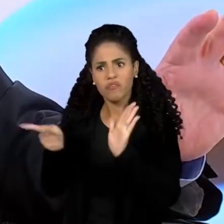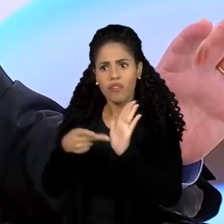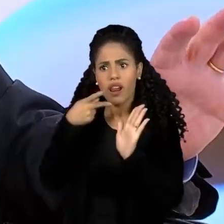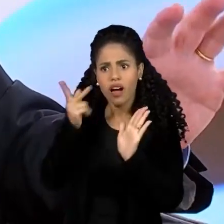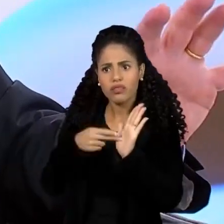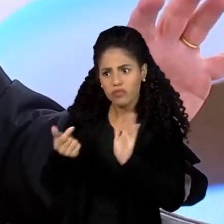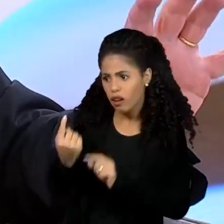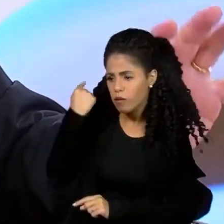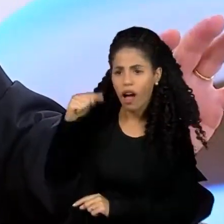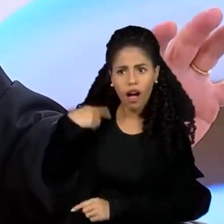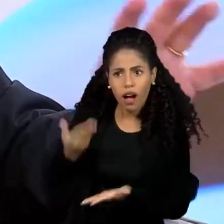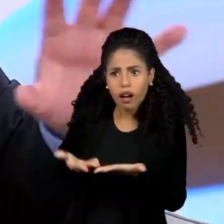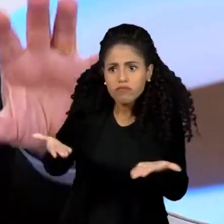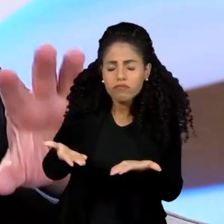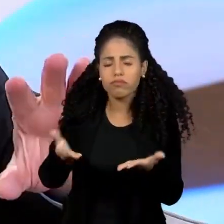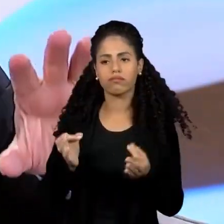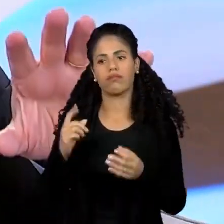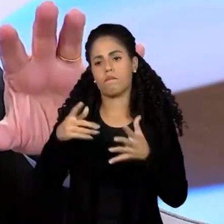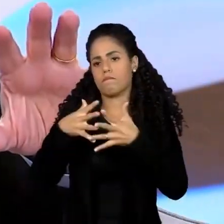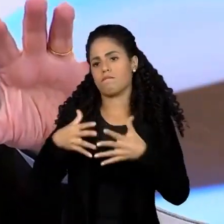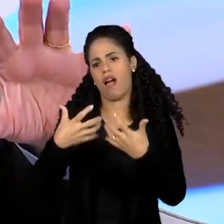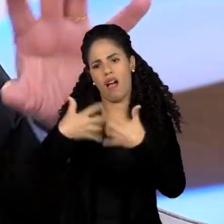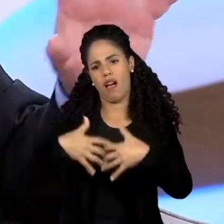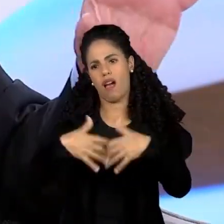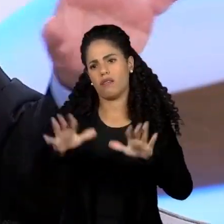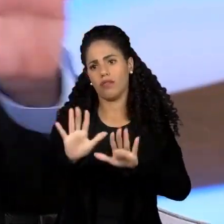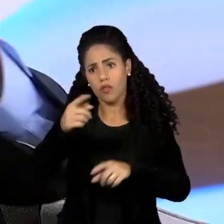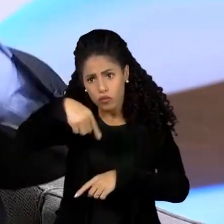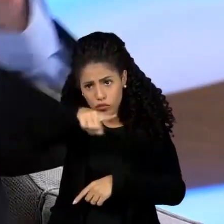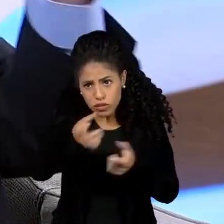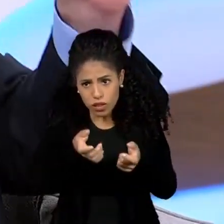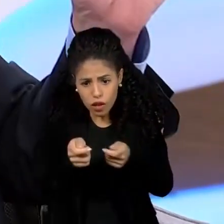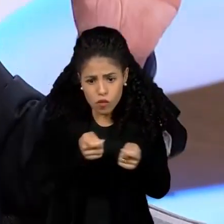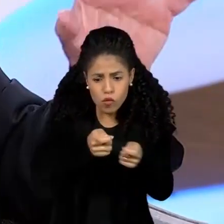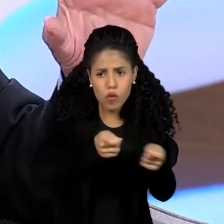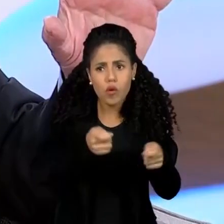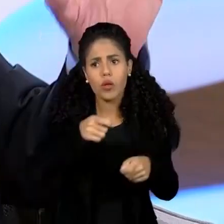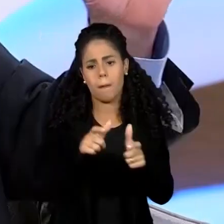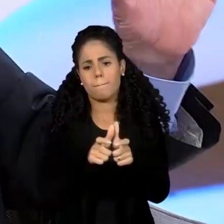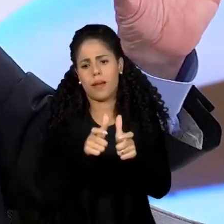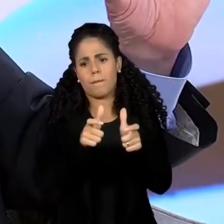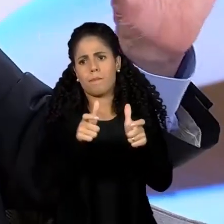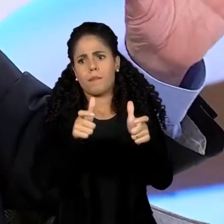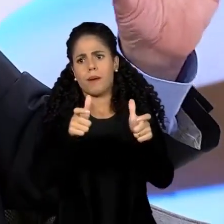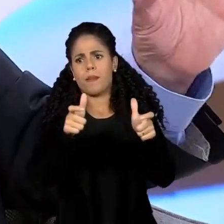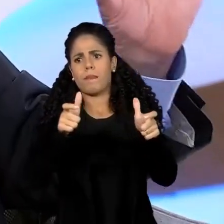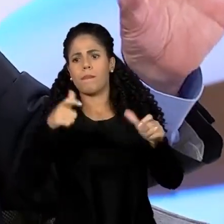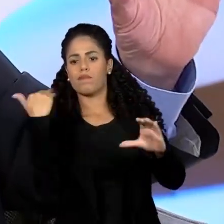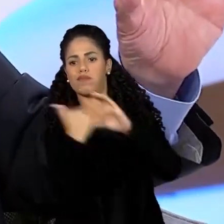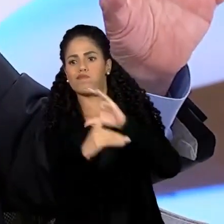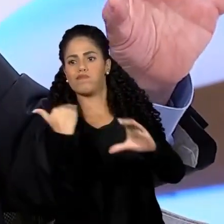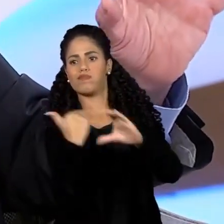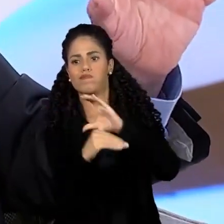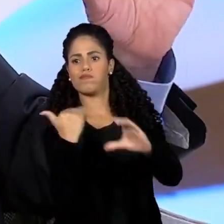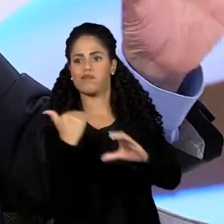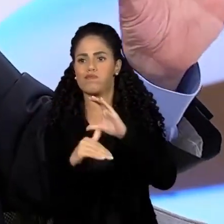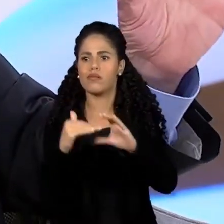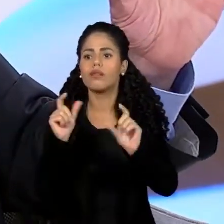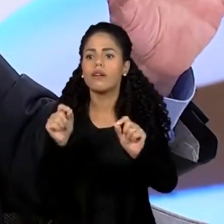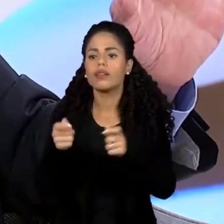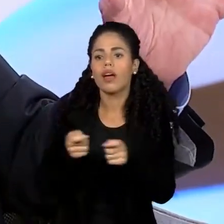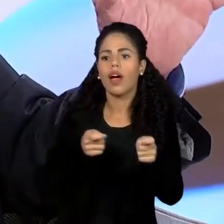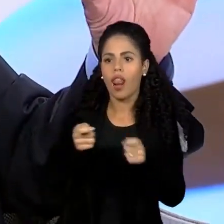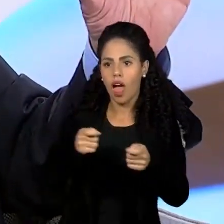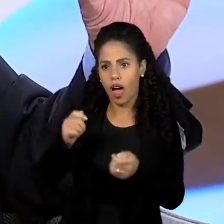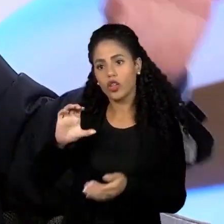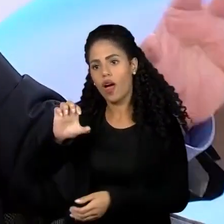working. Do we want the control of the major bulletin board of the world in the hands of Elon Musk? And the general